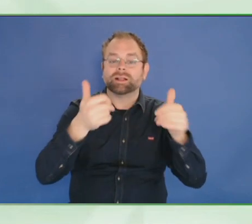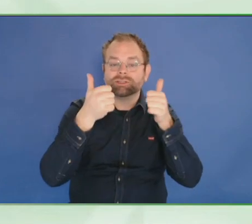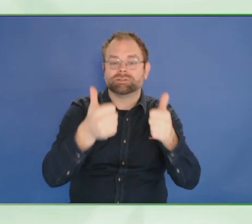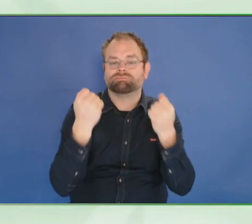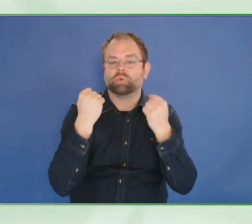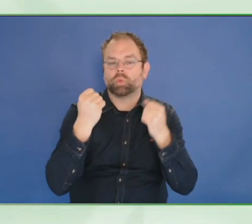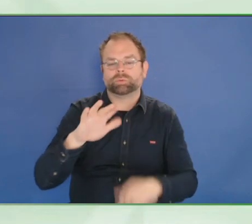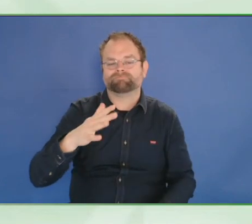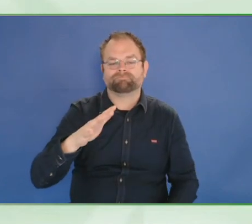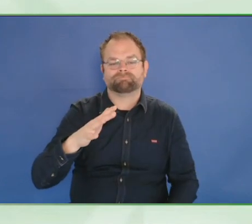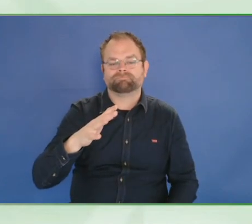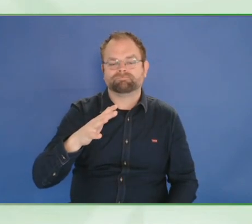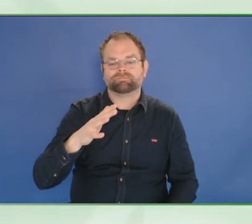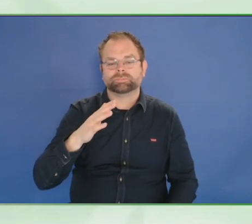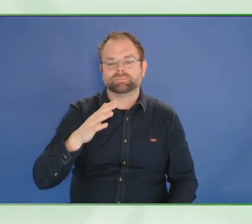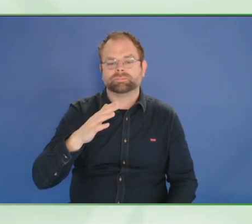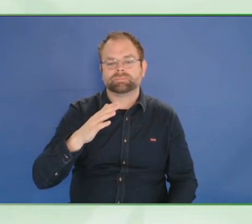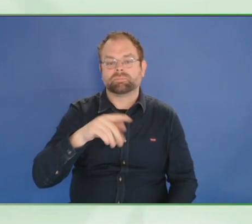to schooling and to the classes.